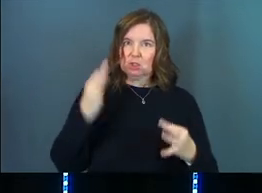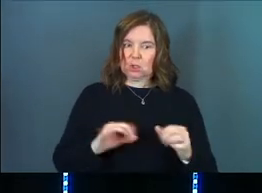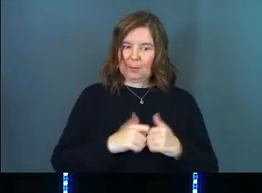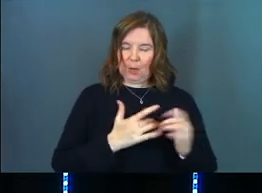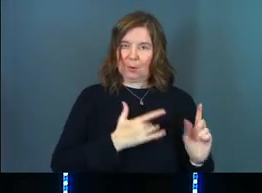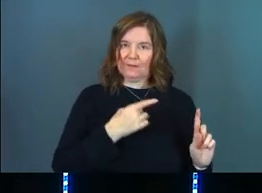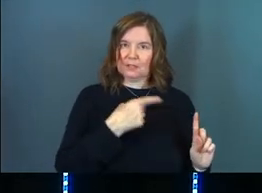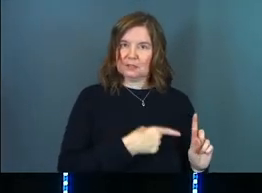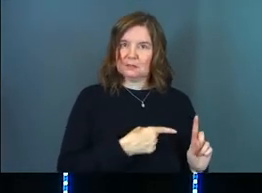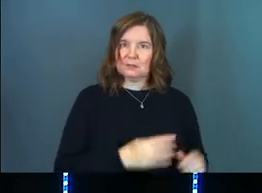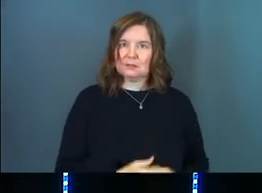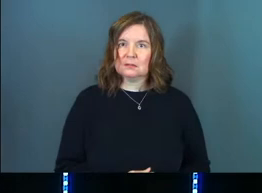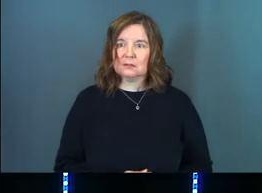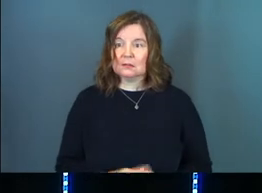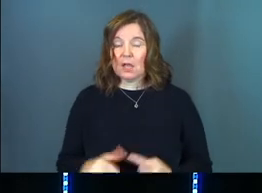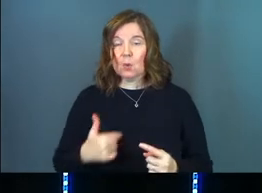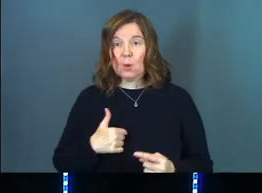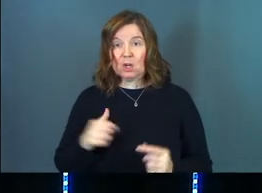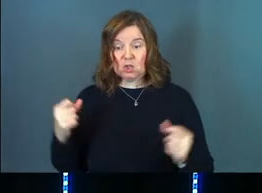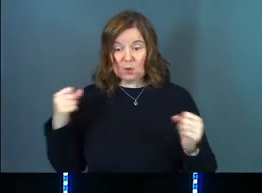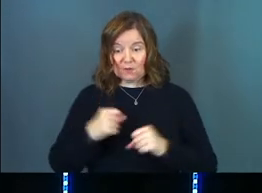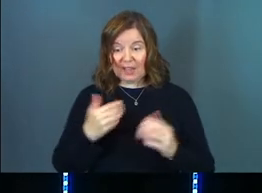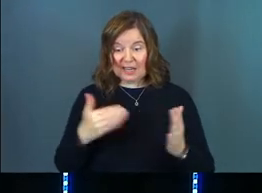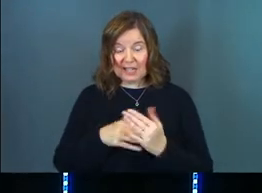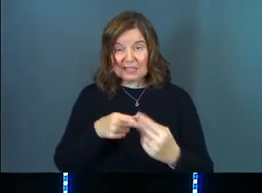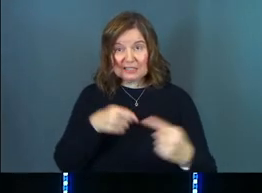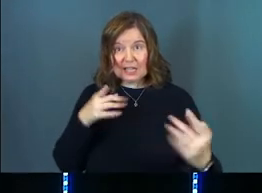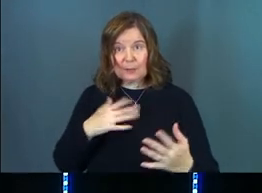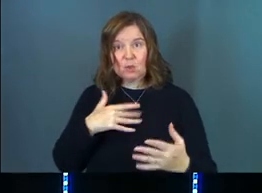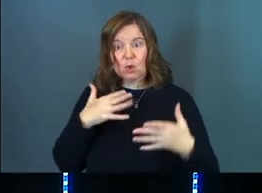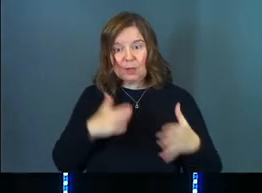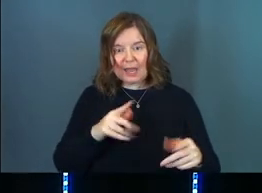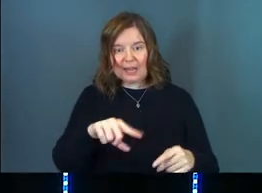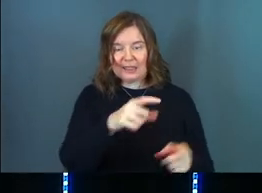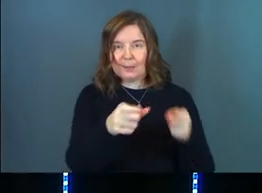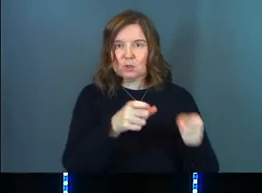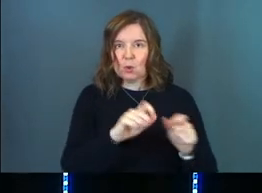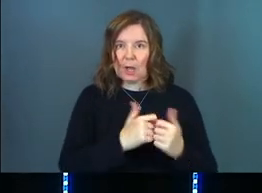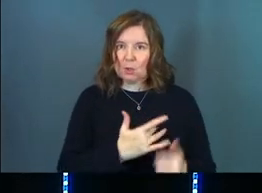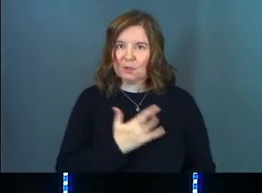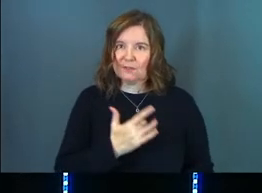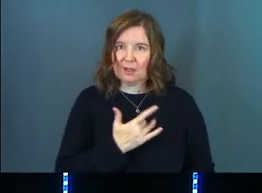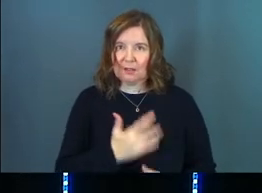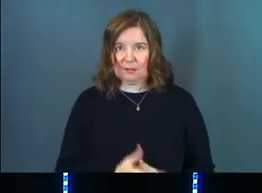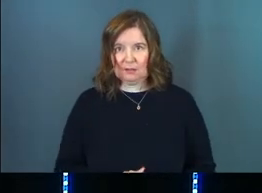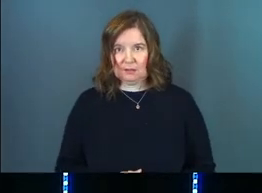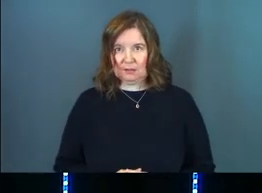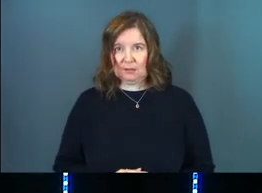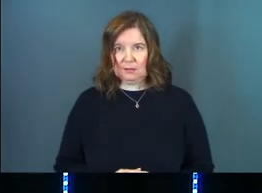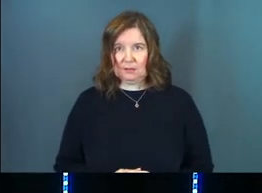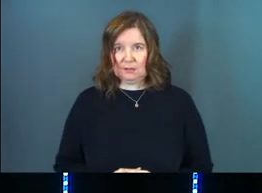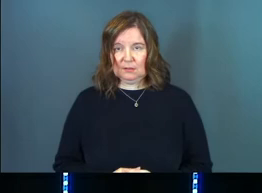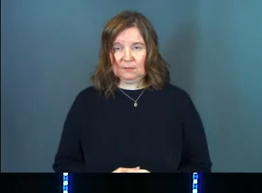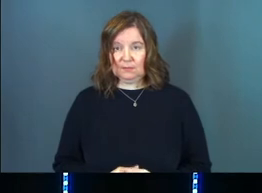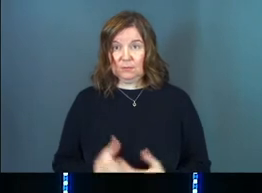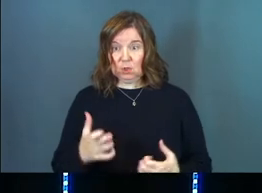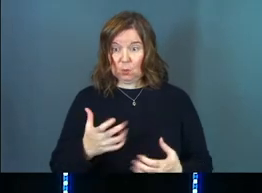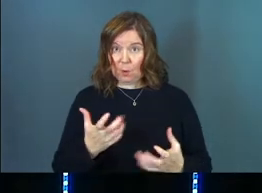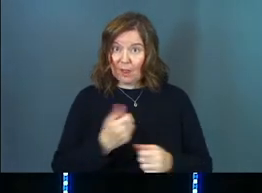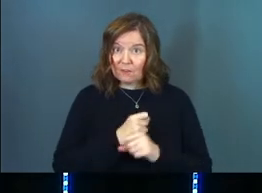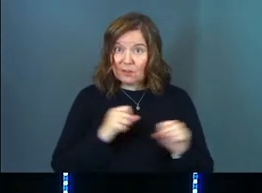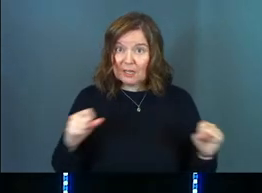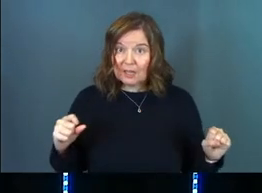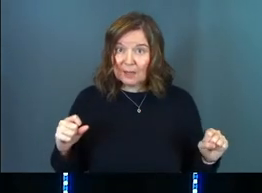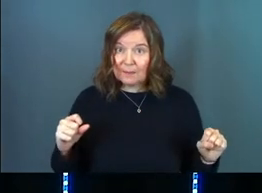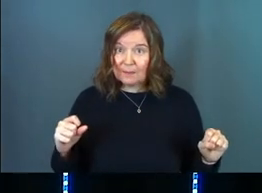feels. And when you fight against an enemy, you're letting them control how you feel. You want